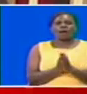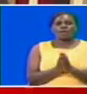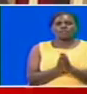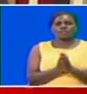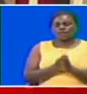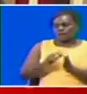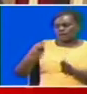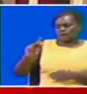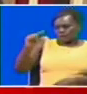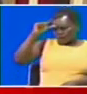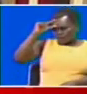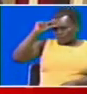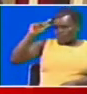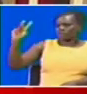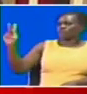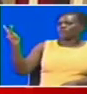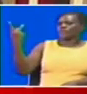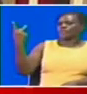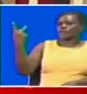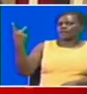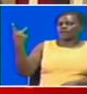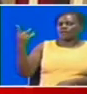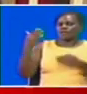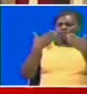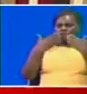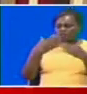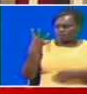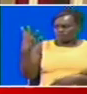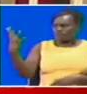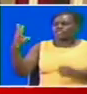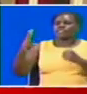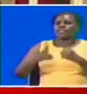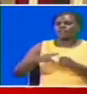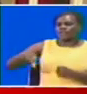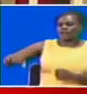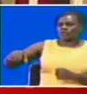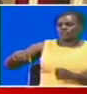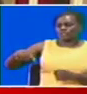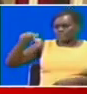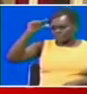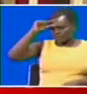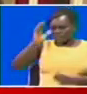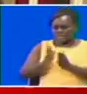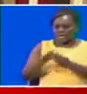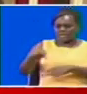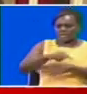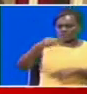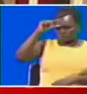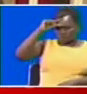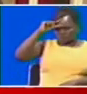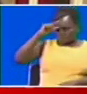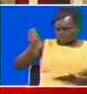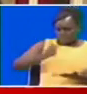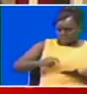the government of Kenya, which includes the 47 county governments and the national government. And by doing